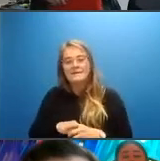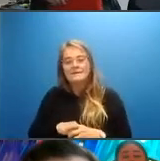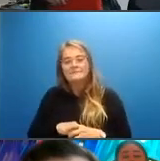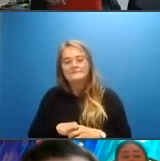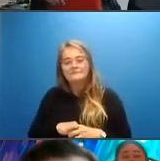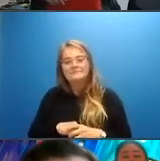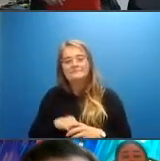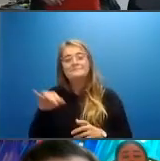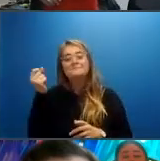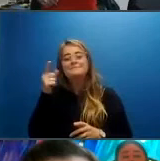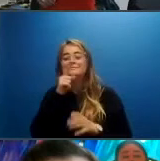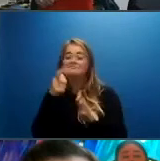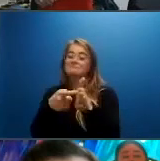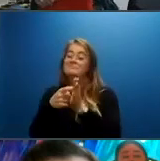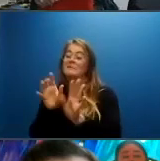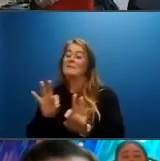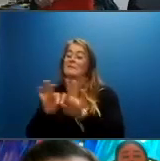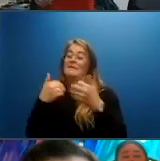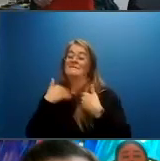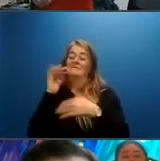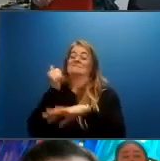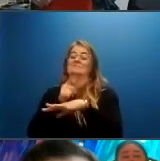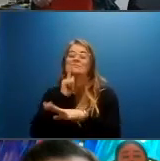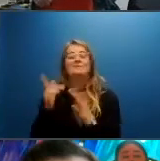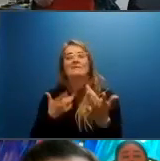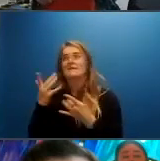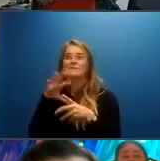needed. And I'm just delighted